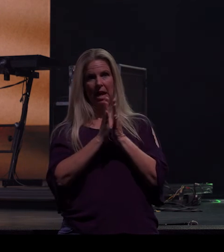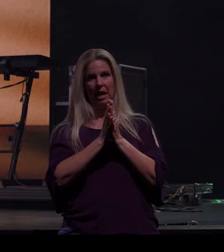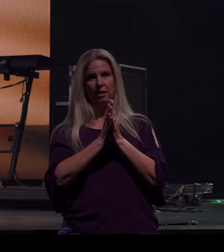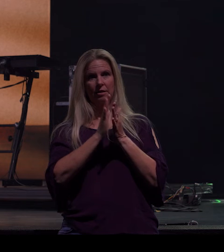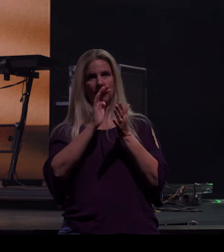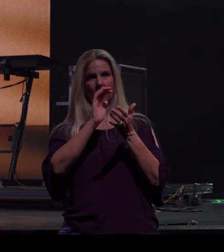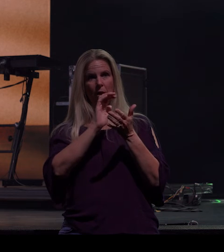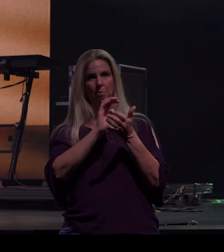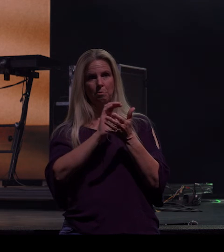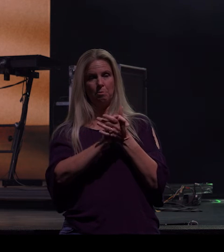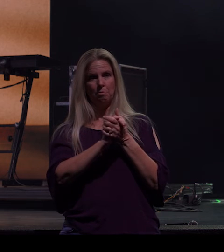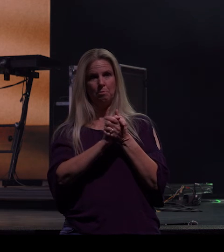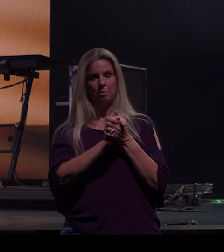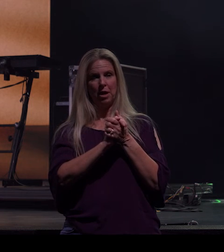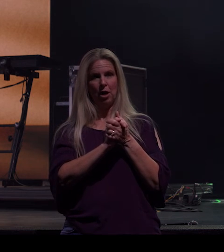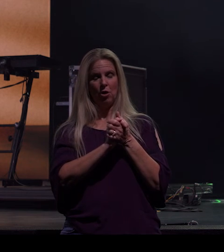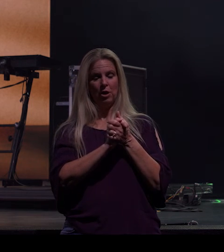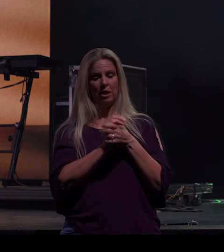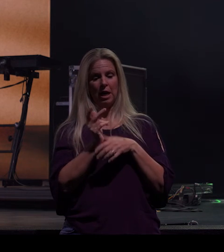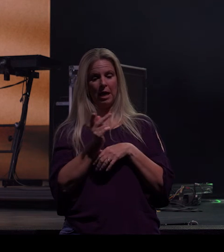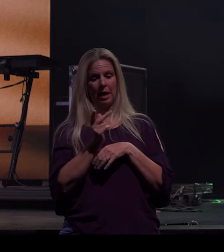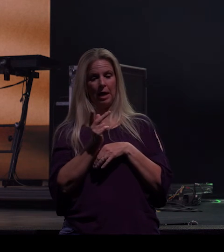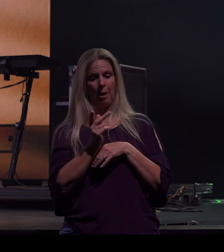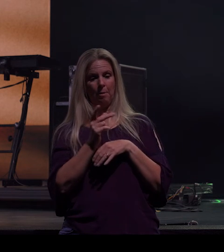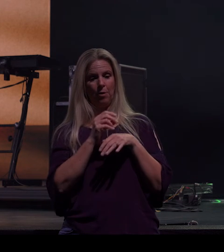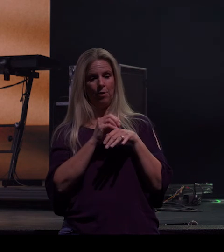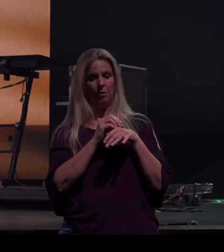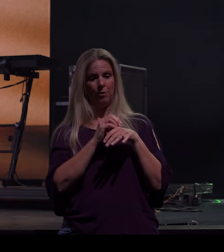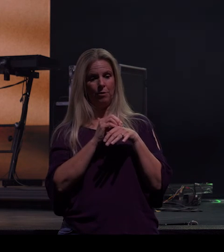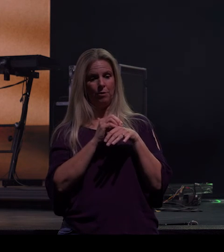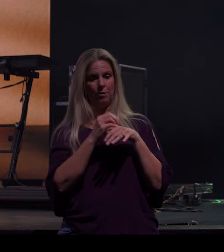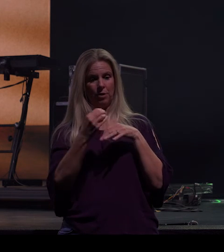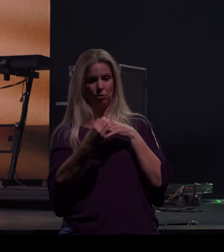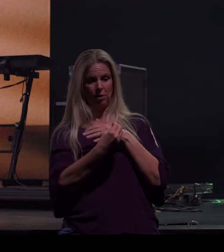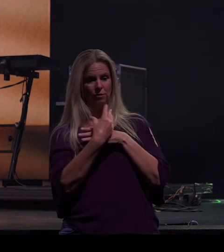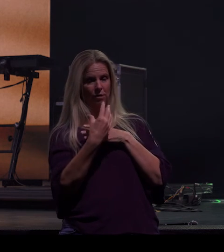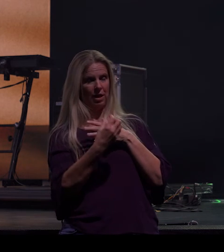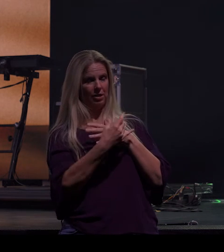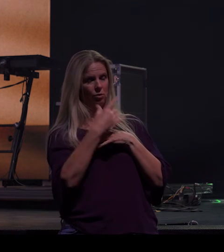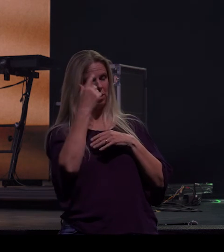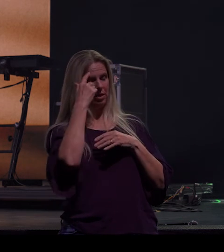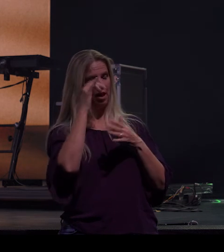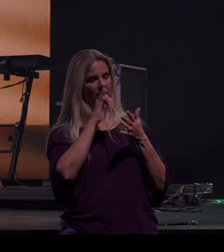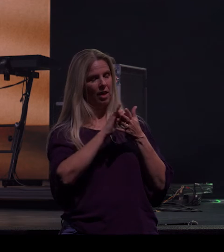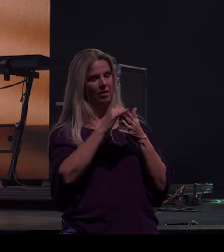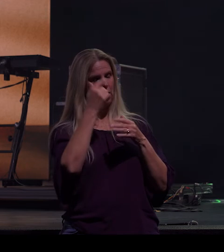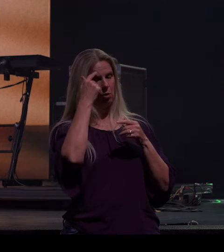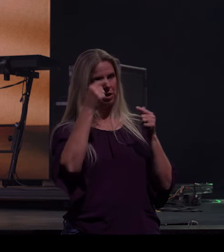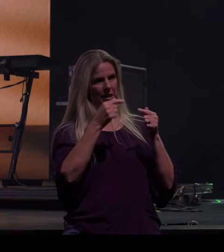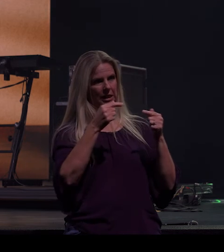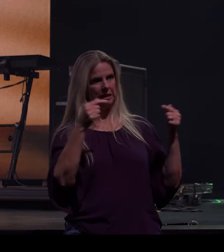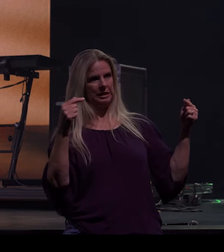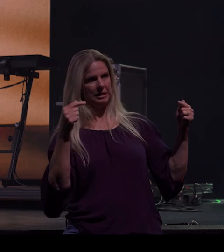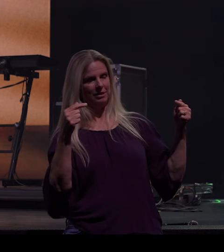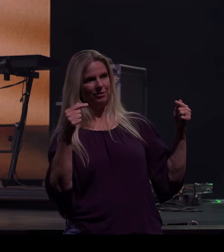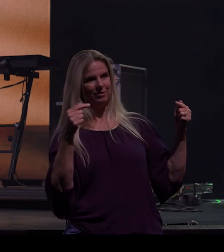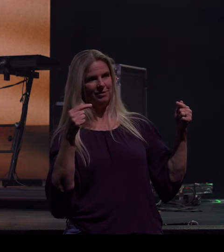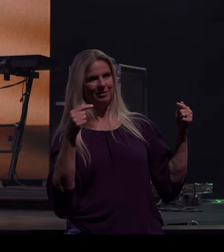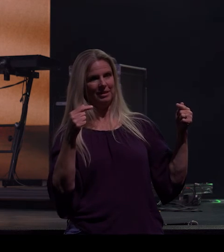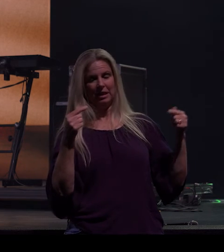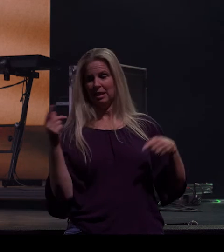of us their advice, and we specifically asked them because we thought they would disagree with where we were already